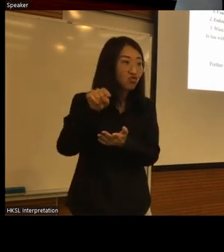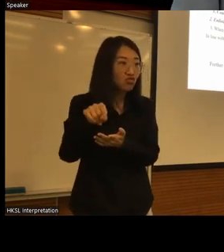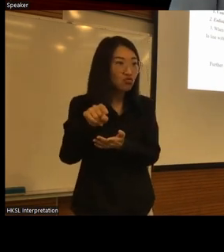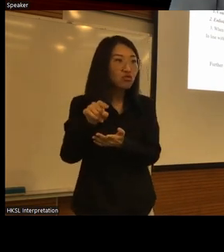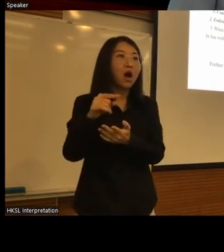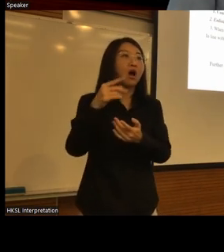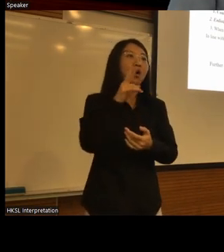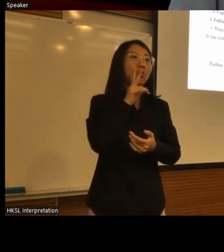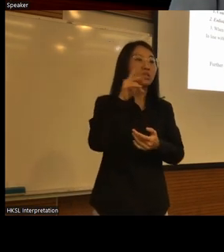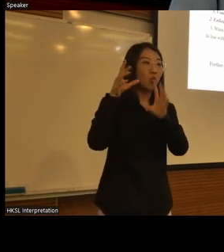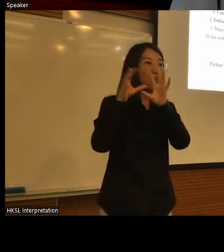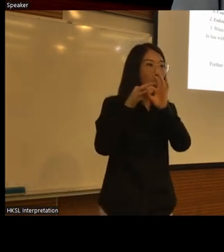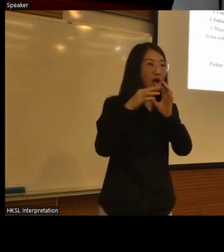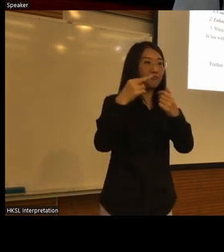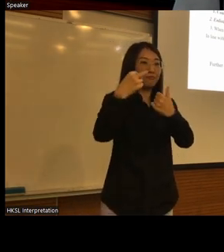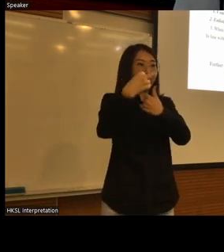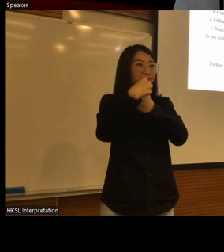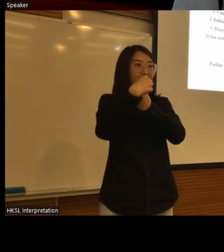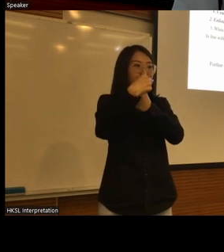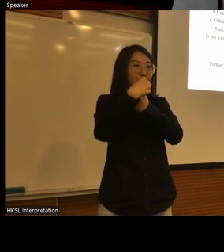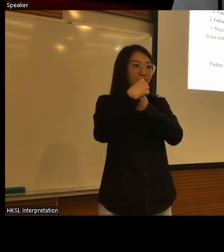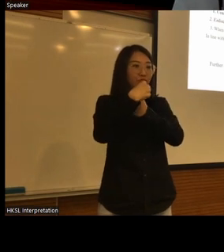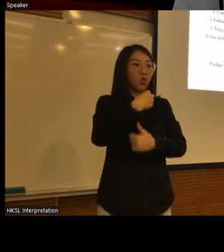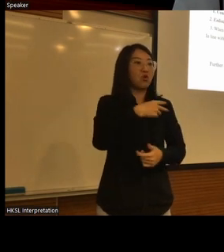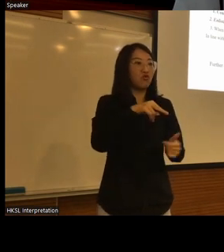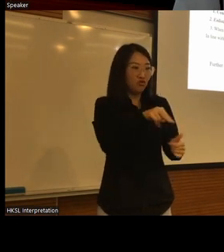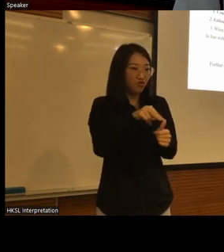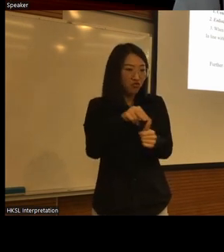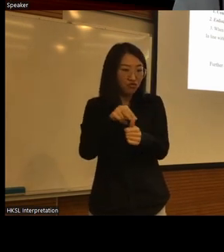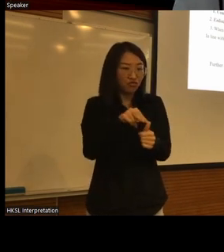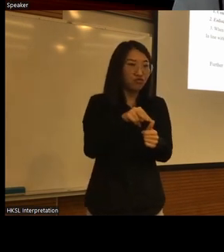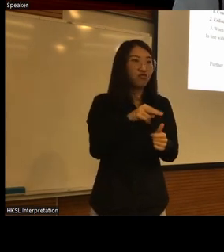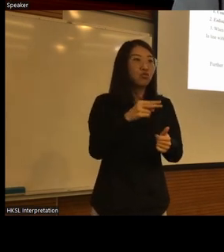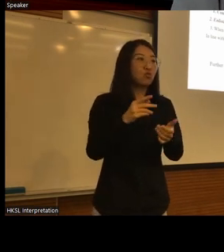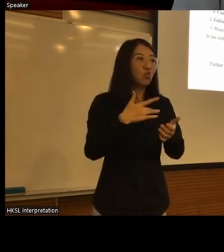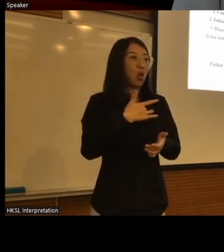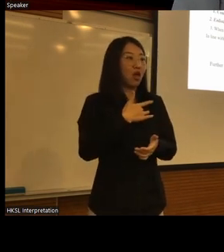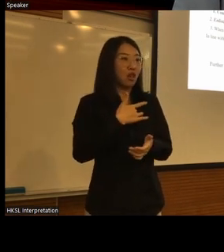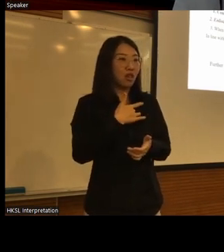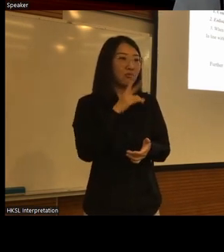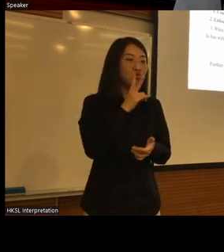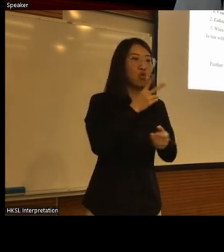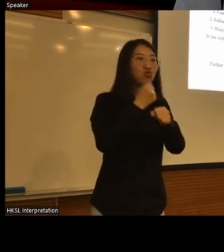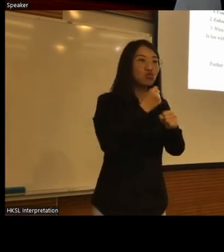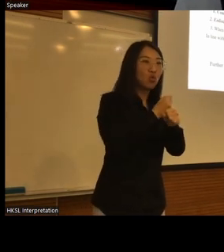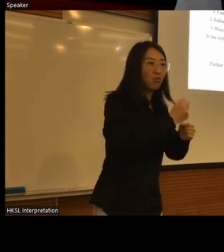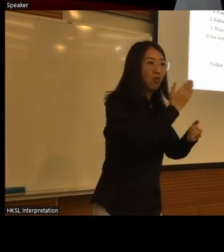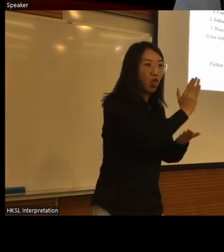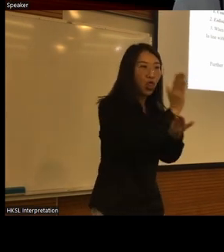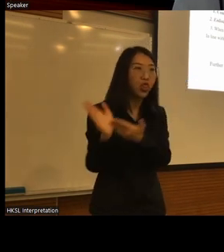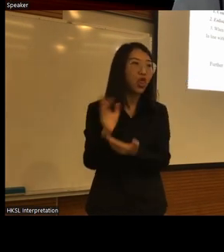or management functions, because when you have more than one task that is being conducted, you need to direct